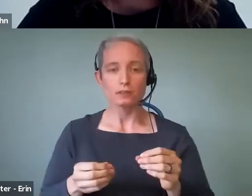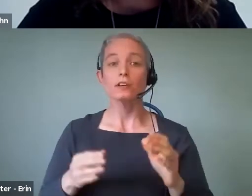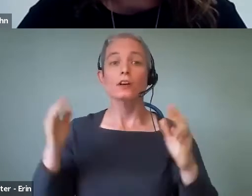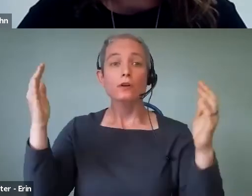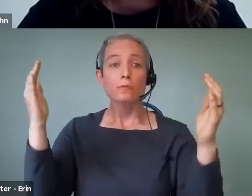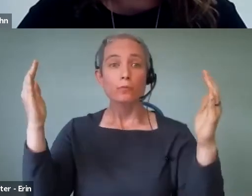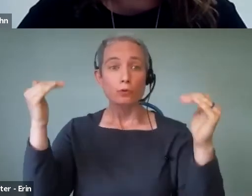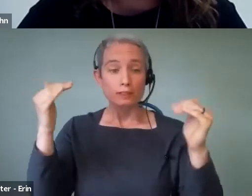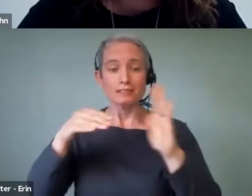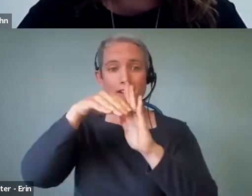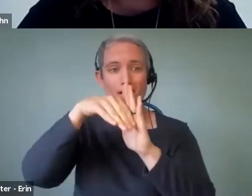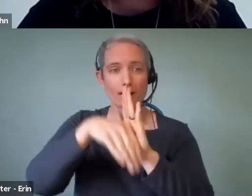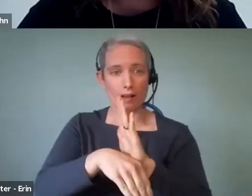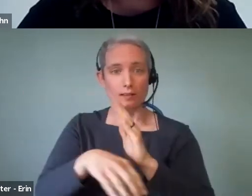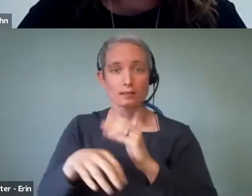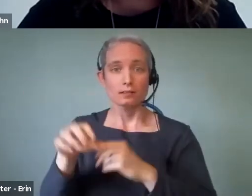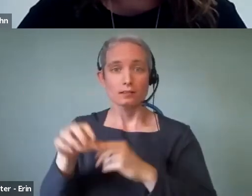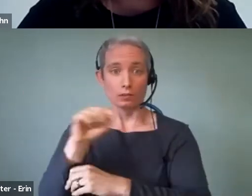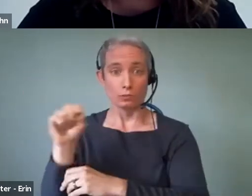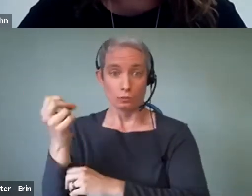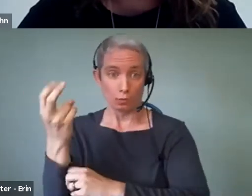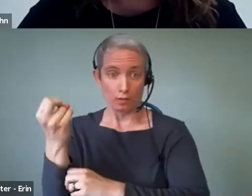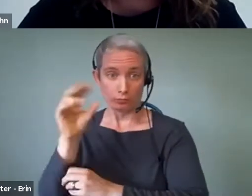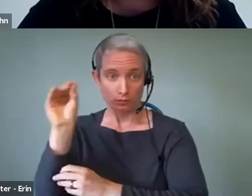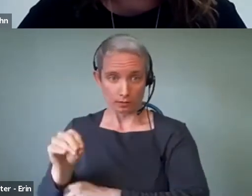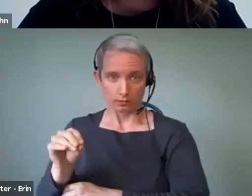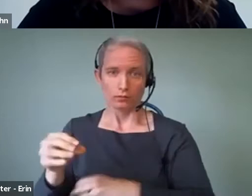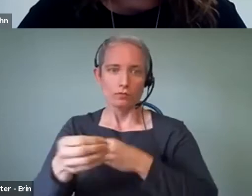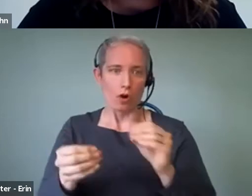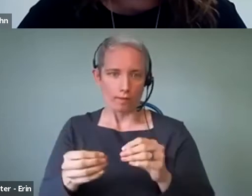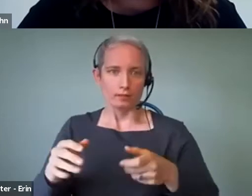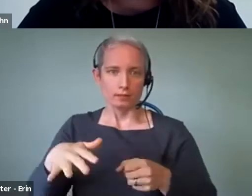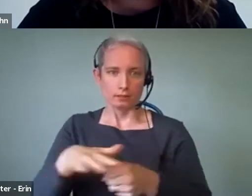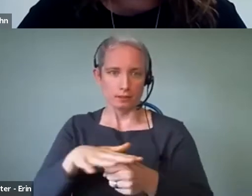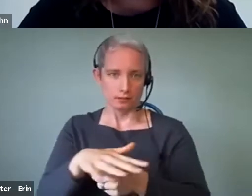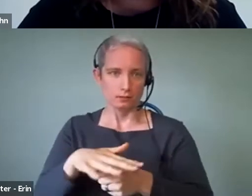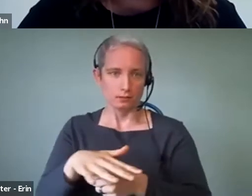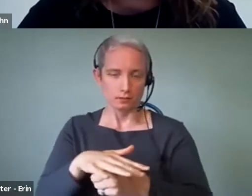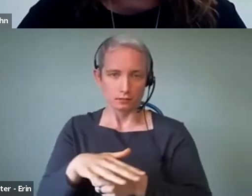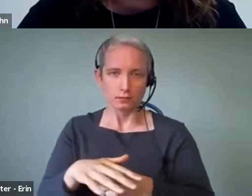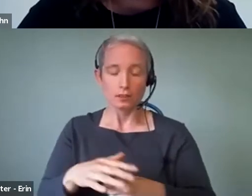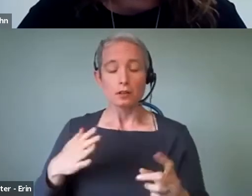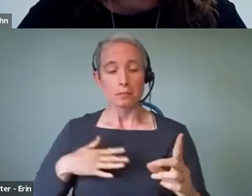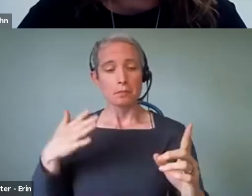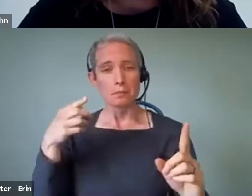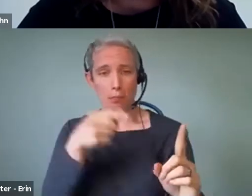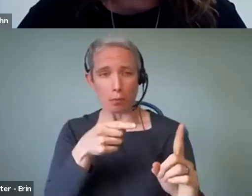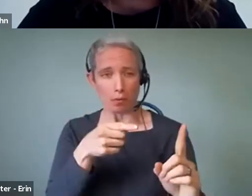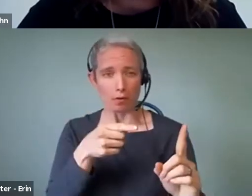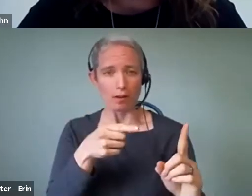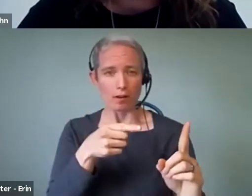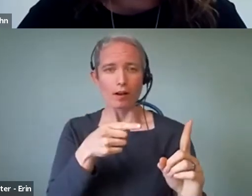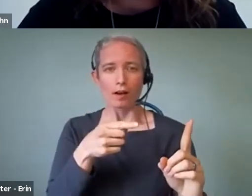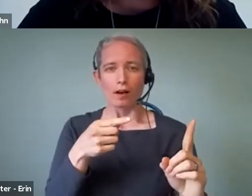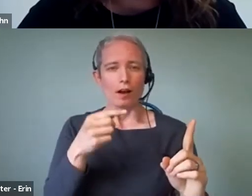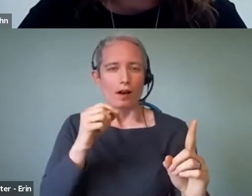9%, and on the real office space. I don't think the point is that office space is going to go anywhere.